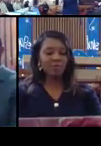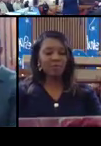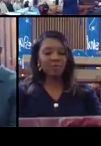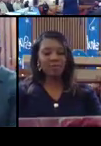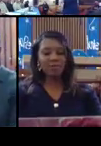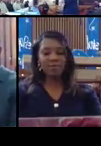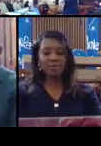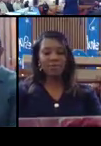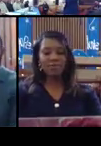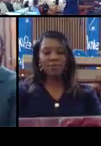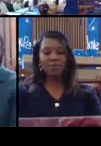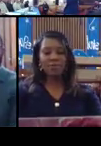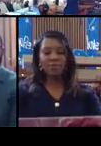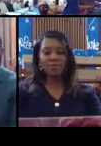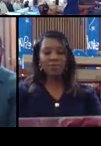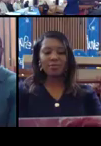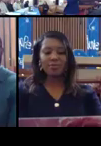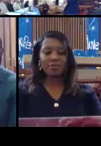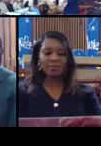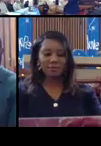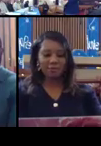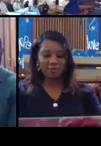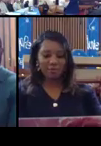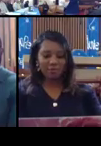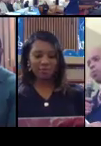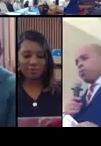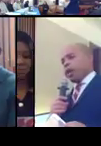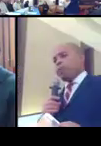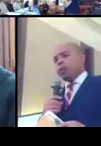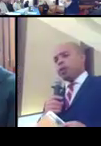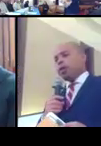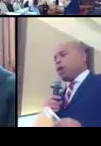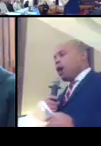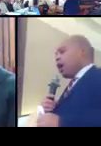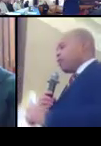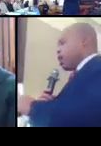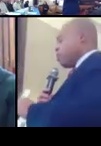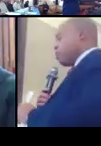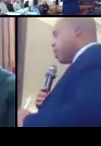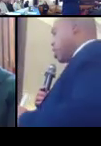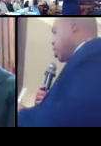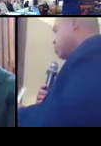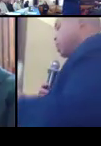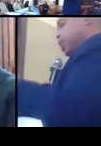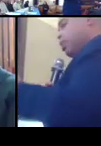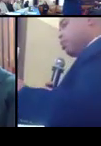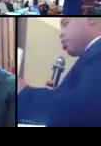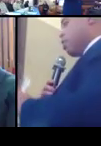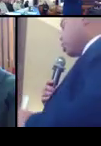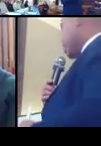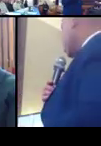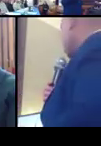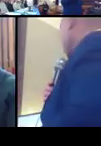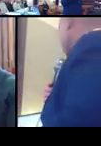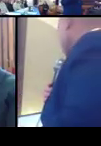Community Development Administration. So they put out thus far 2.7 to 1.8 million for neighborhood plan